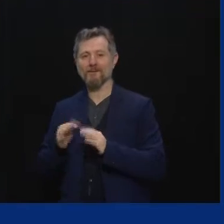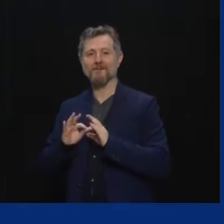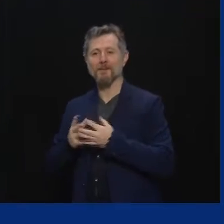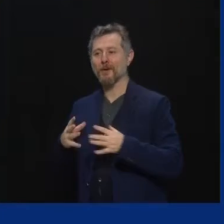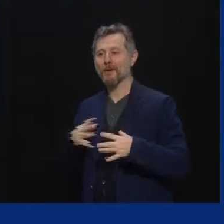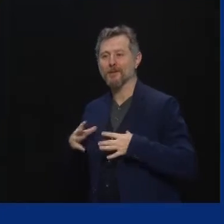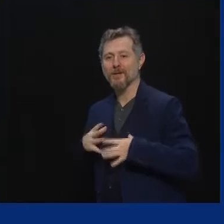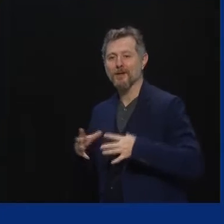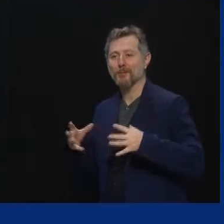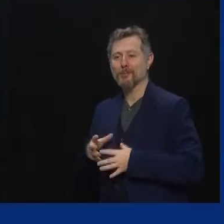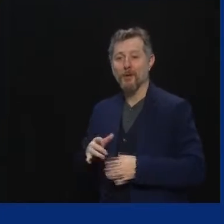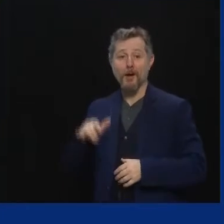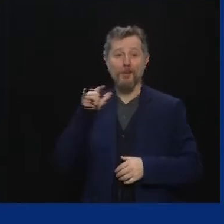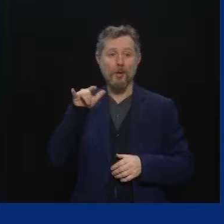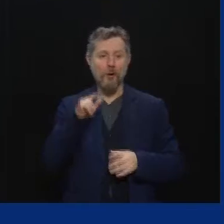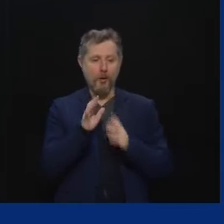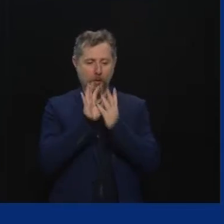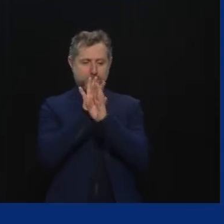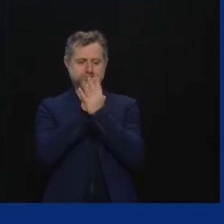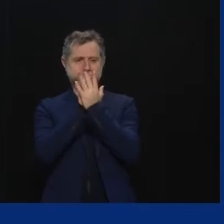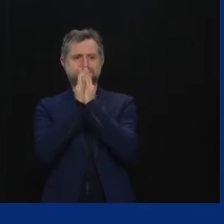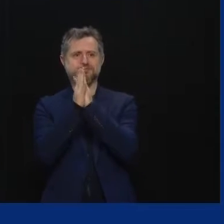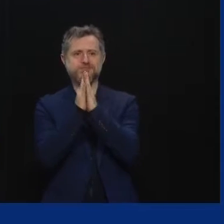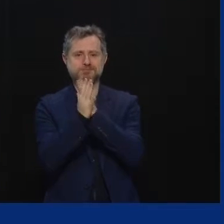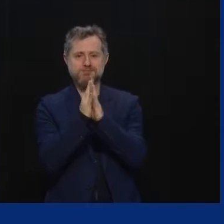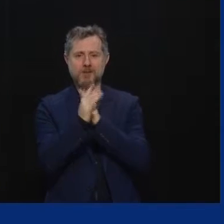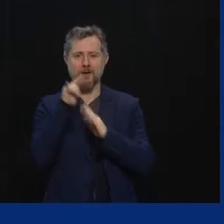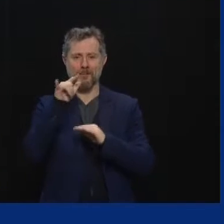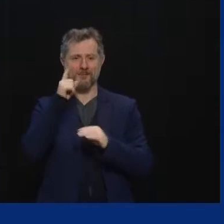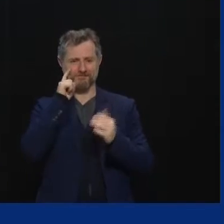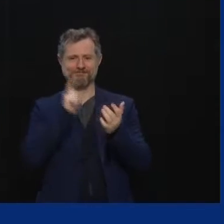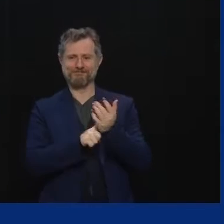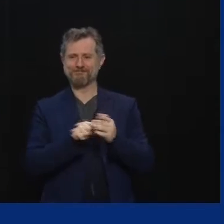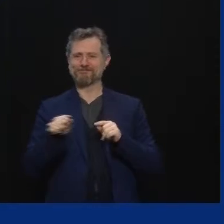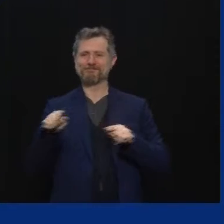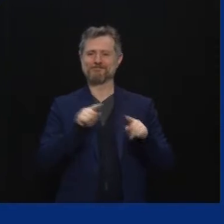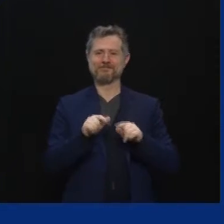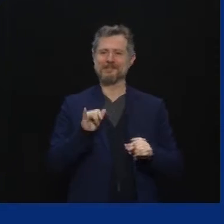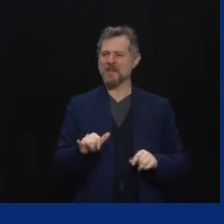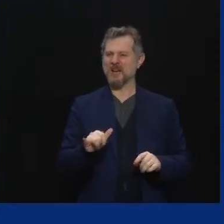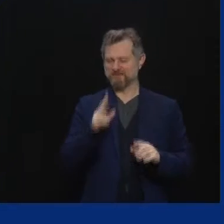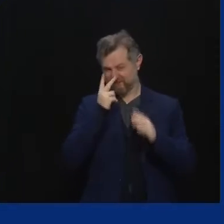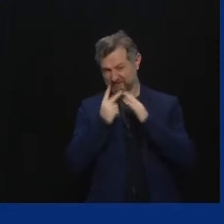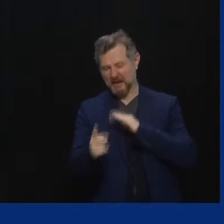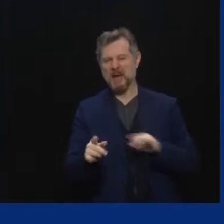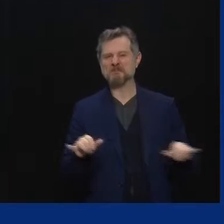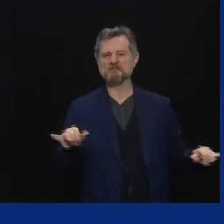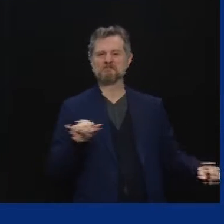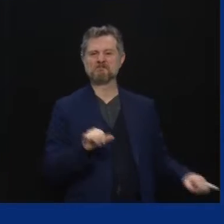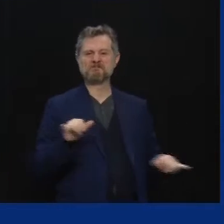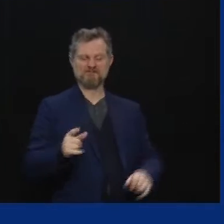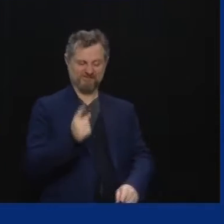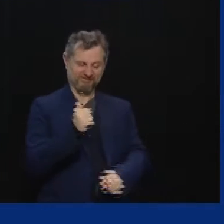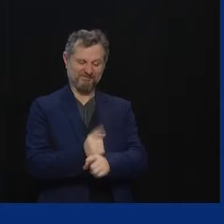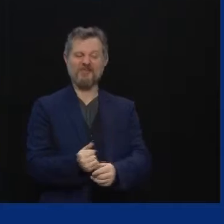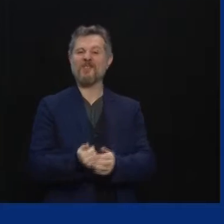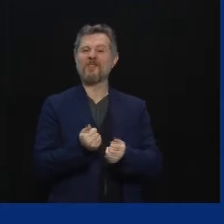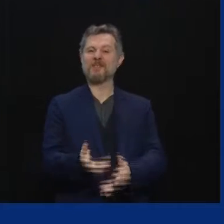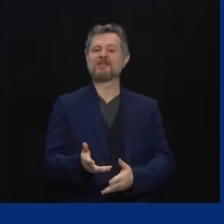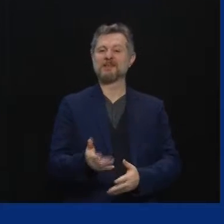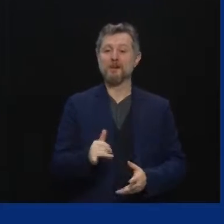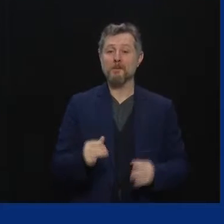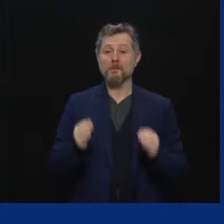airports, congested settings. So we're seeing exactly what we foresaw. And also the more cases,